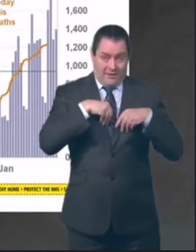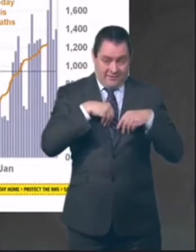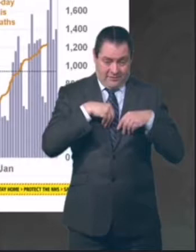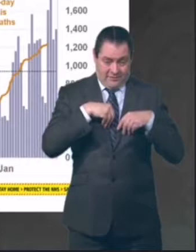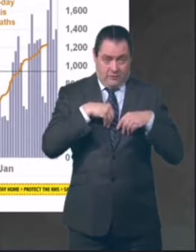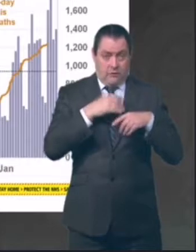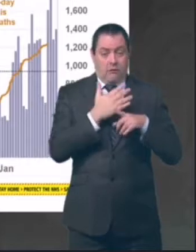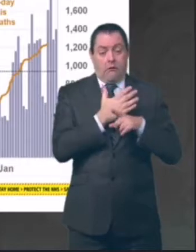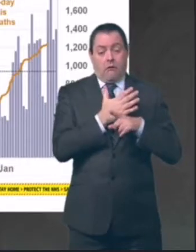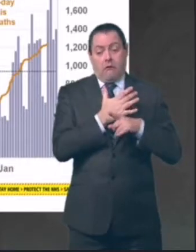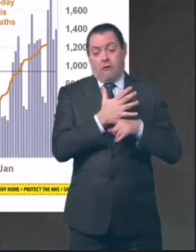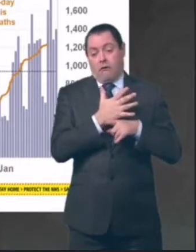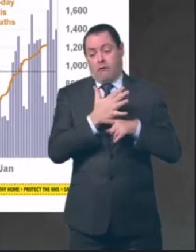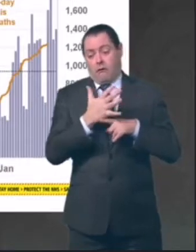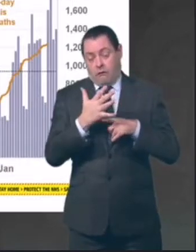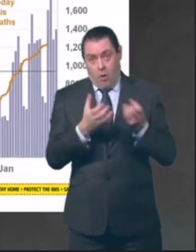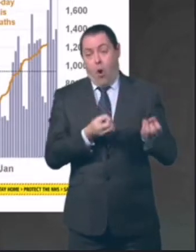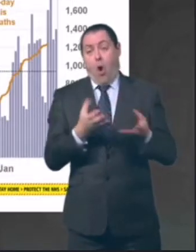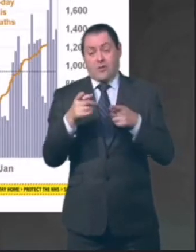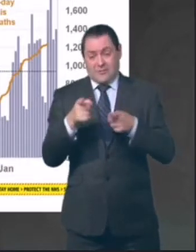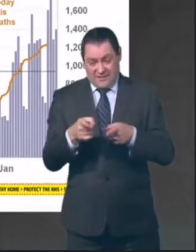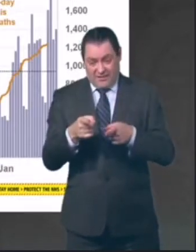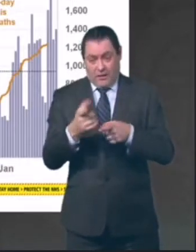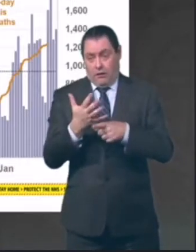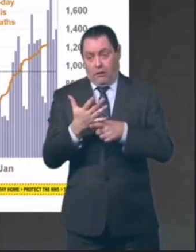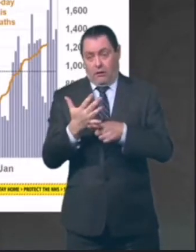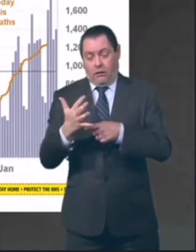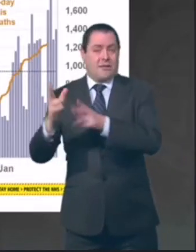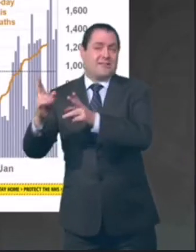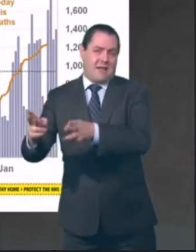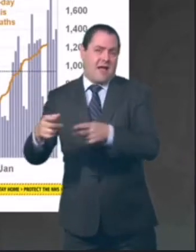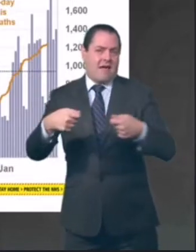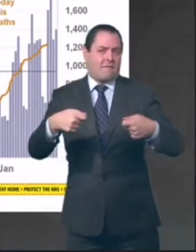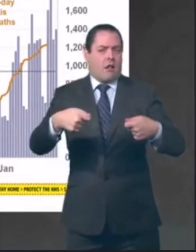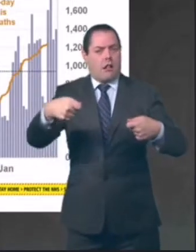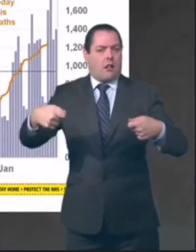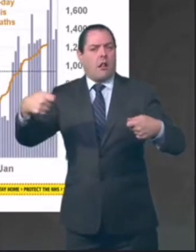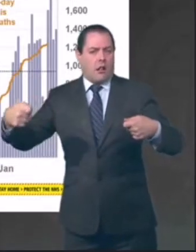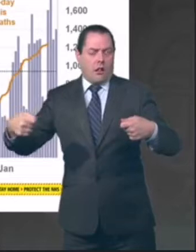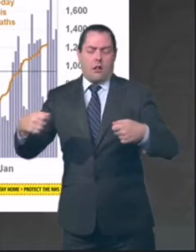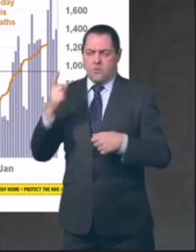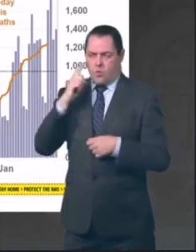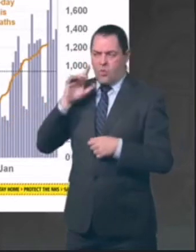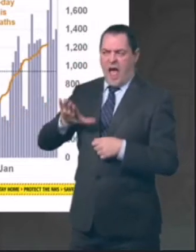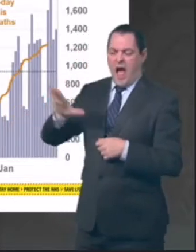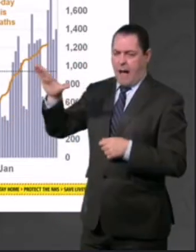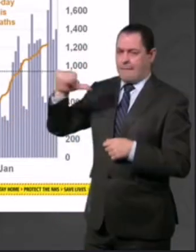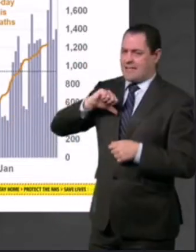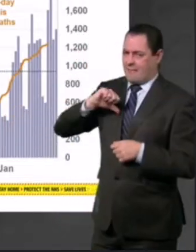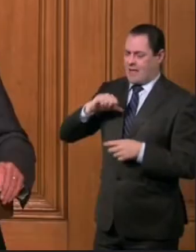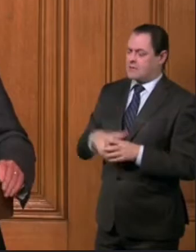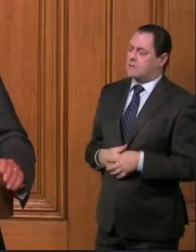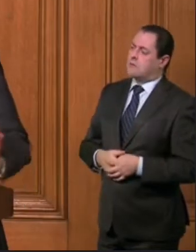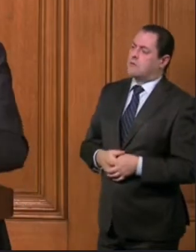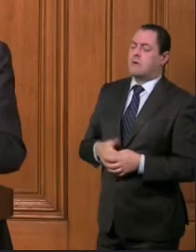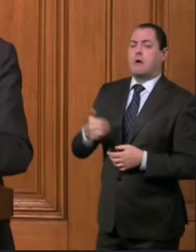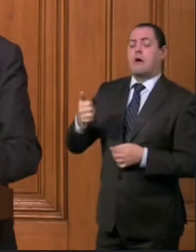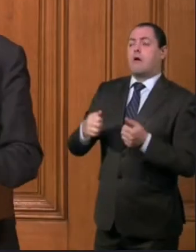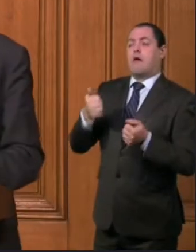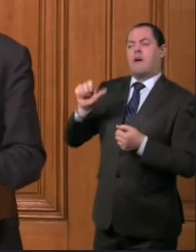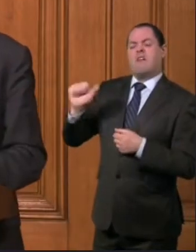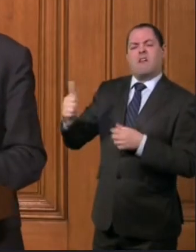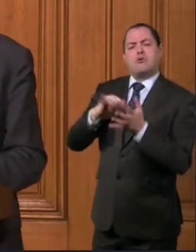dying. I'll now hand over to Sir Patrick for some comments about the new variant. Thank you very much. So there are